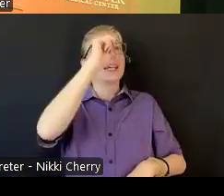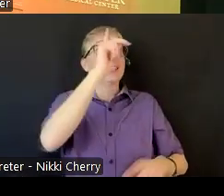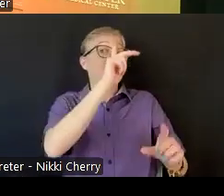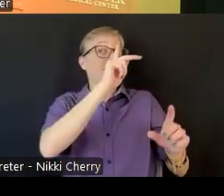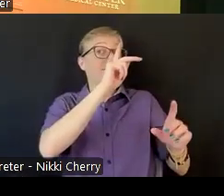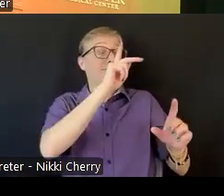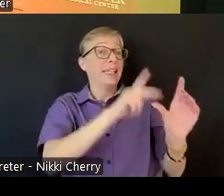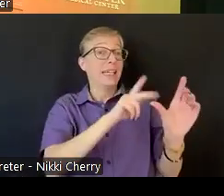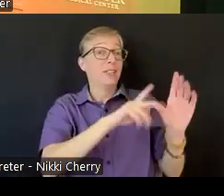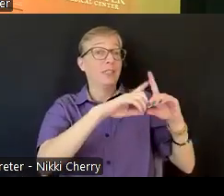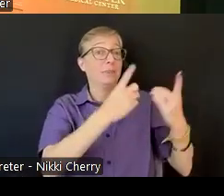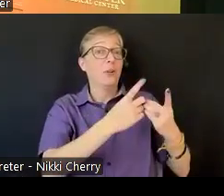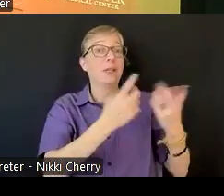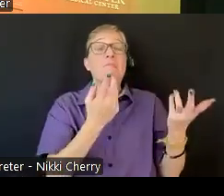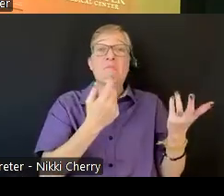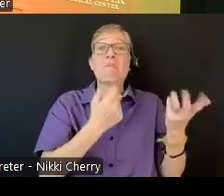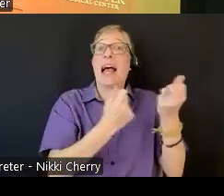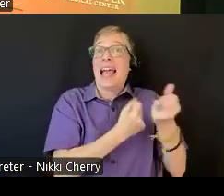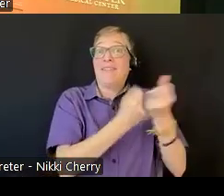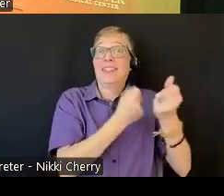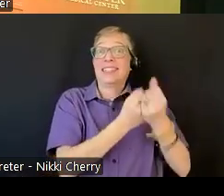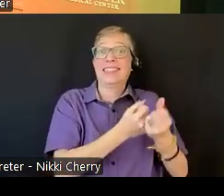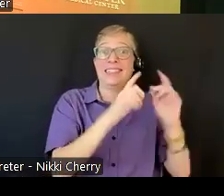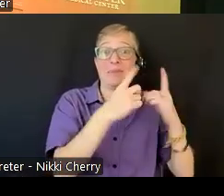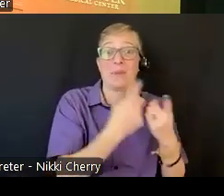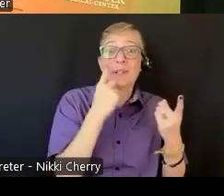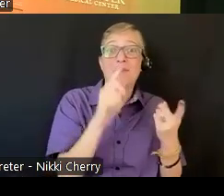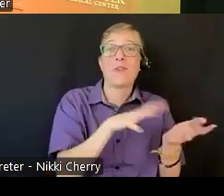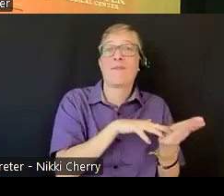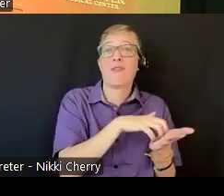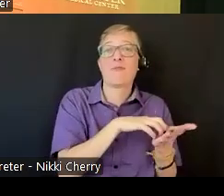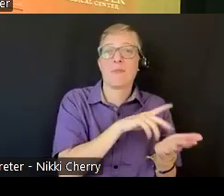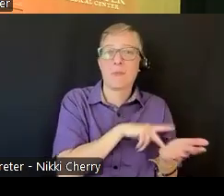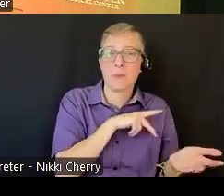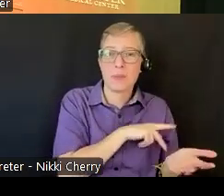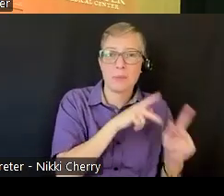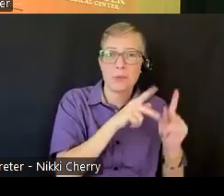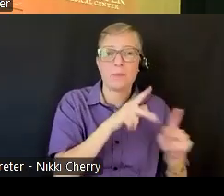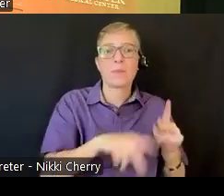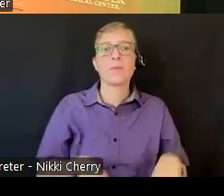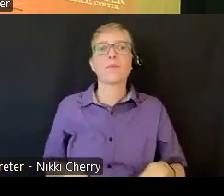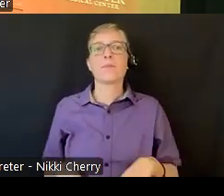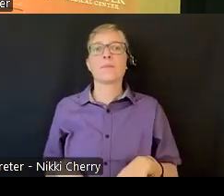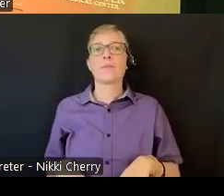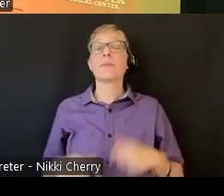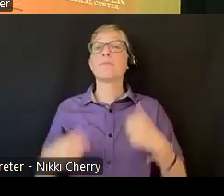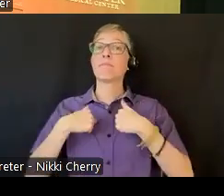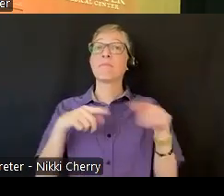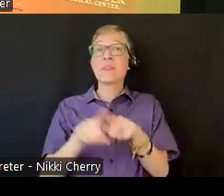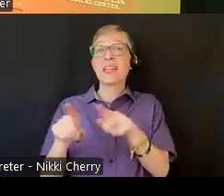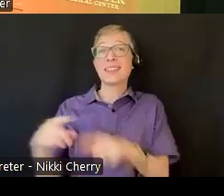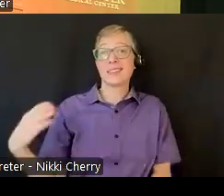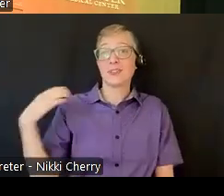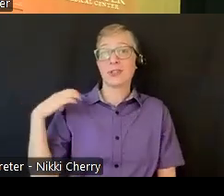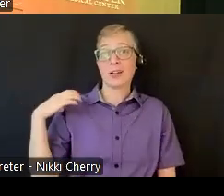people. And my personal goal as a chair is that with those